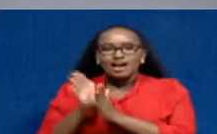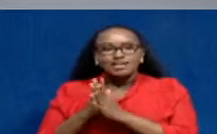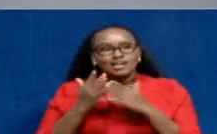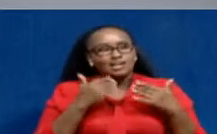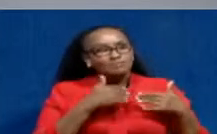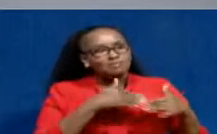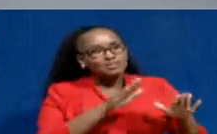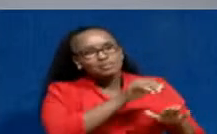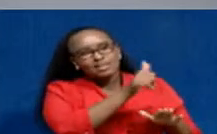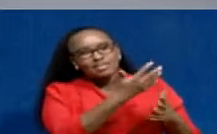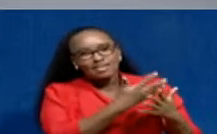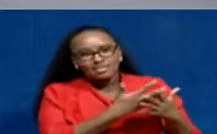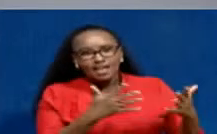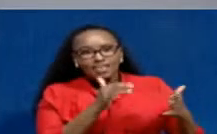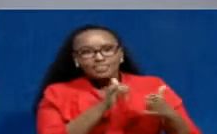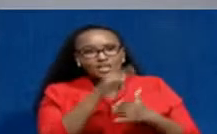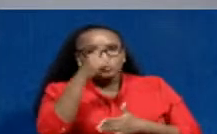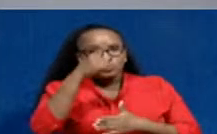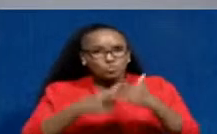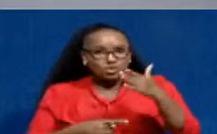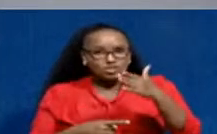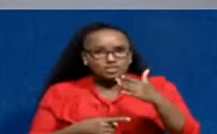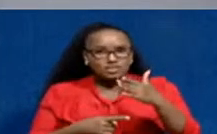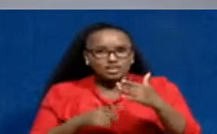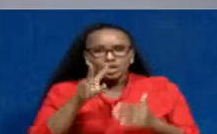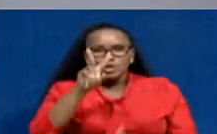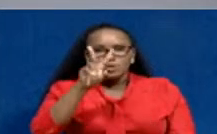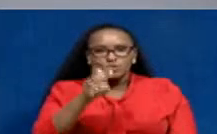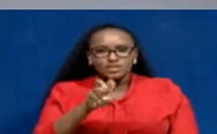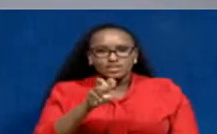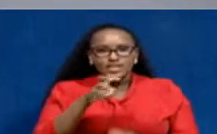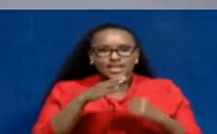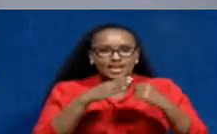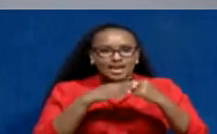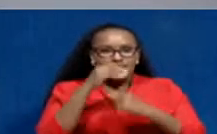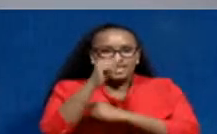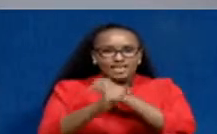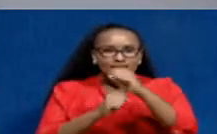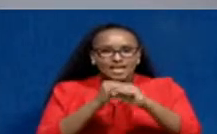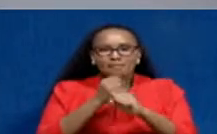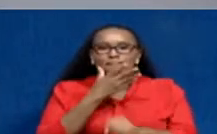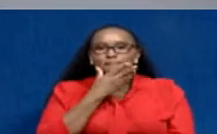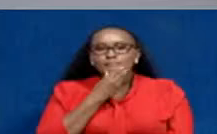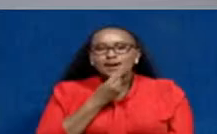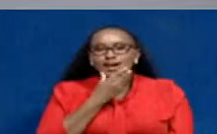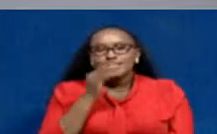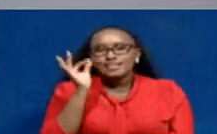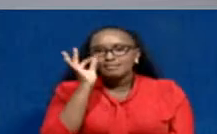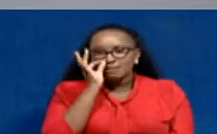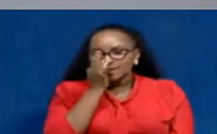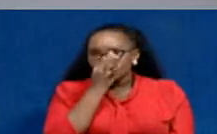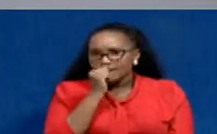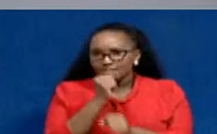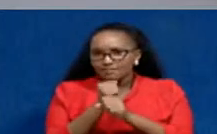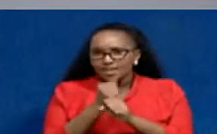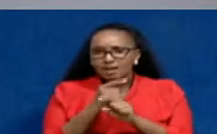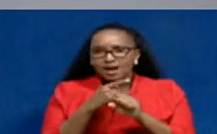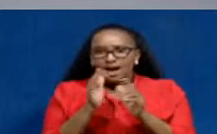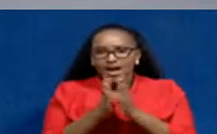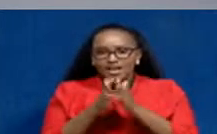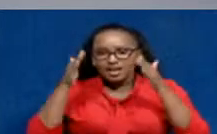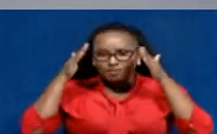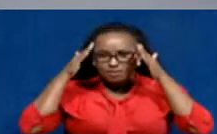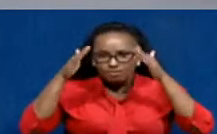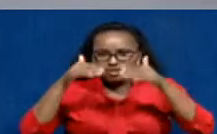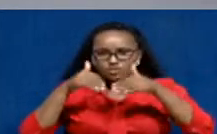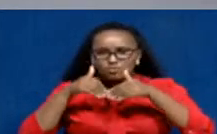trail. And this is what the 29-year-old Kibaki did. But to follow